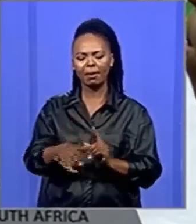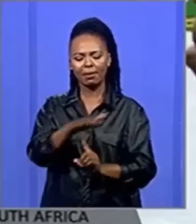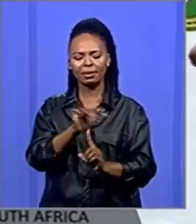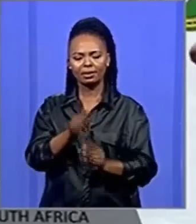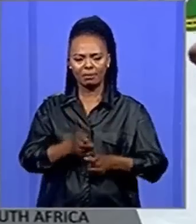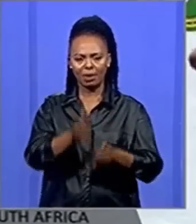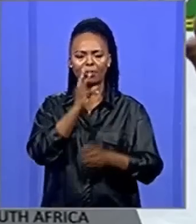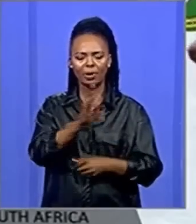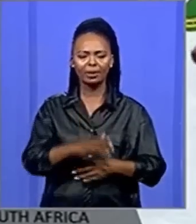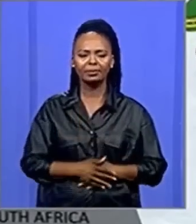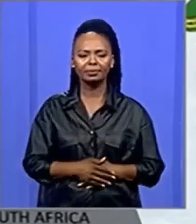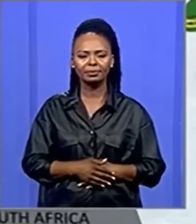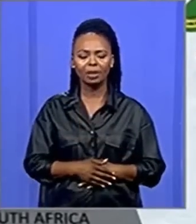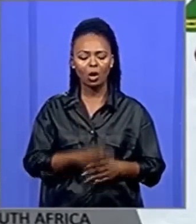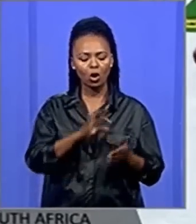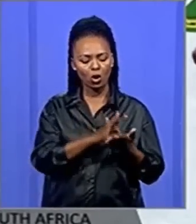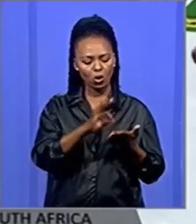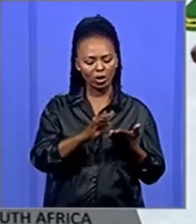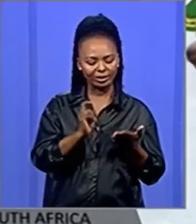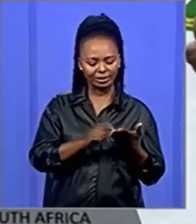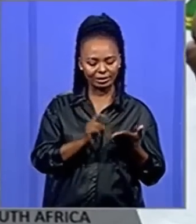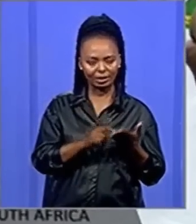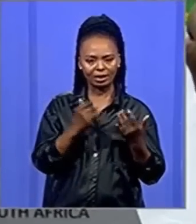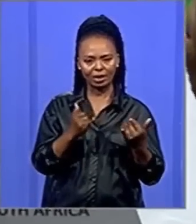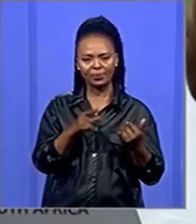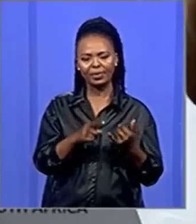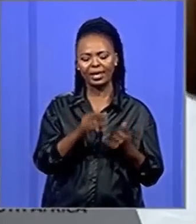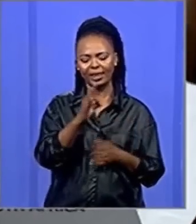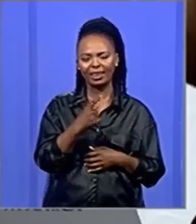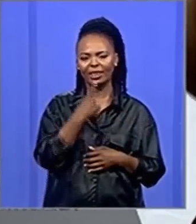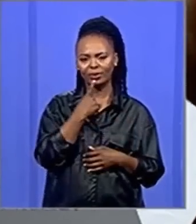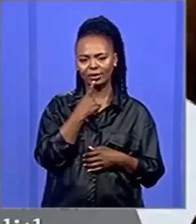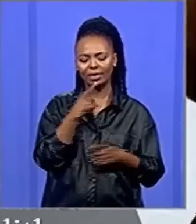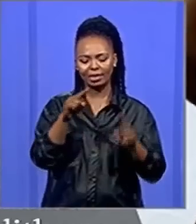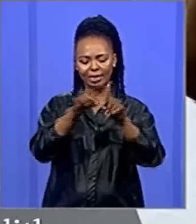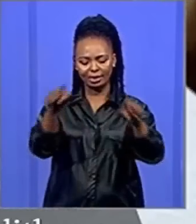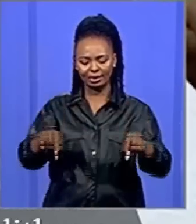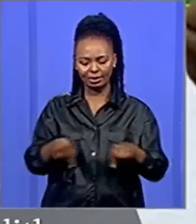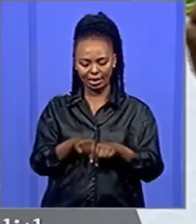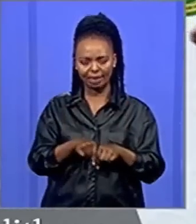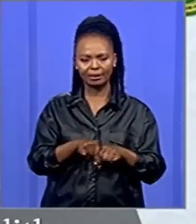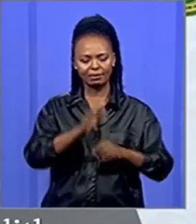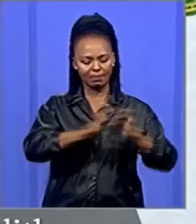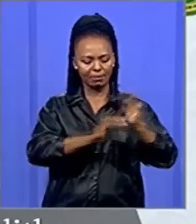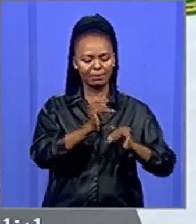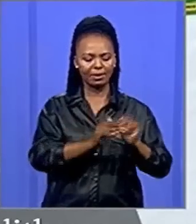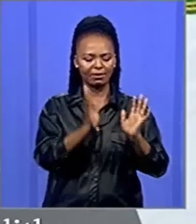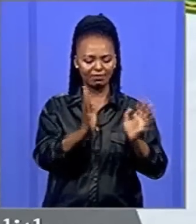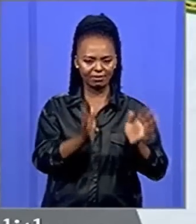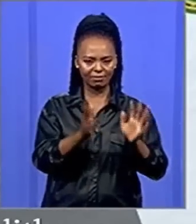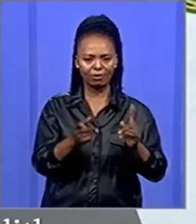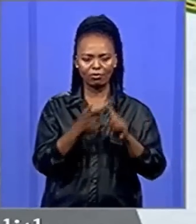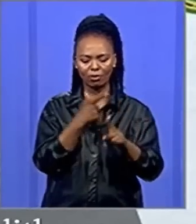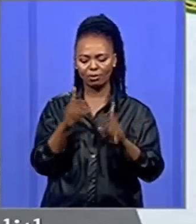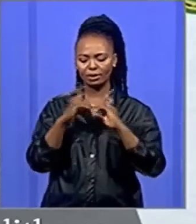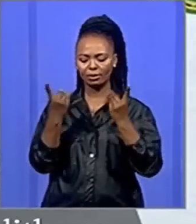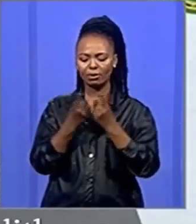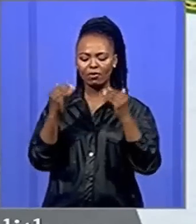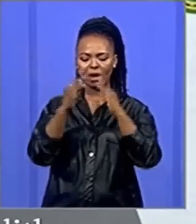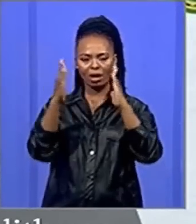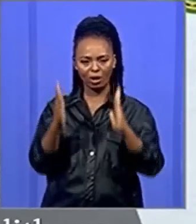called Kamhlushwa we have almost 3,000 sites that we have developed as the Human Settlement